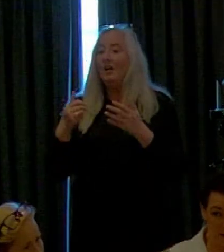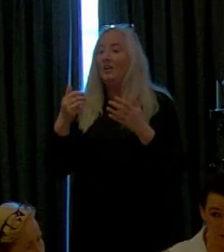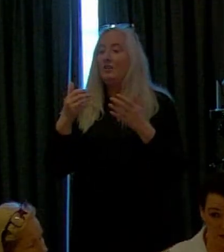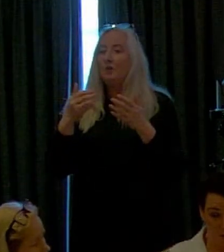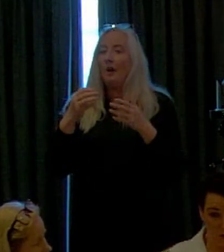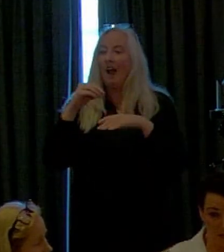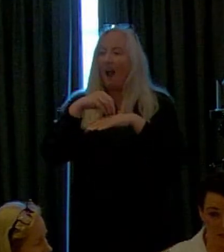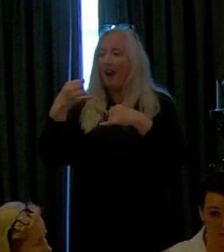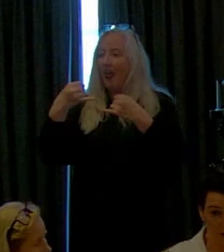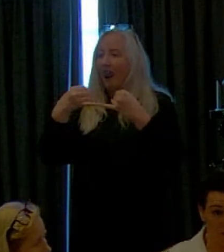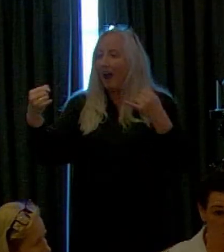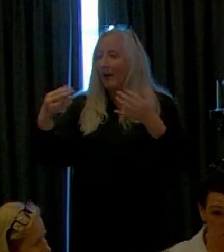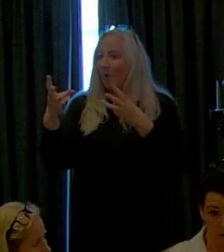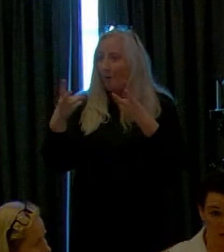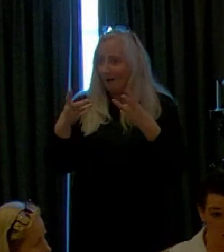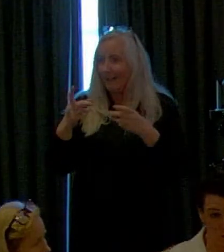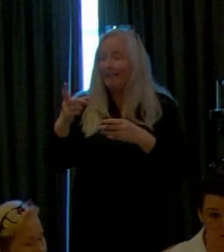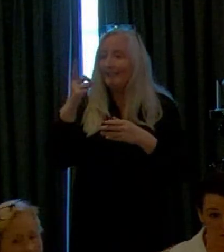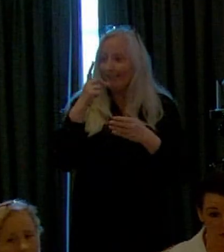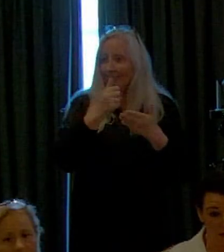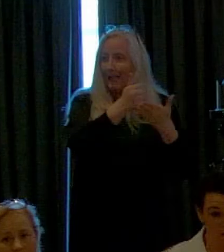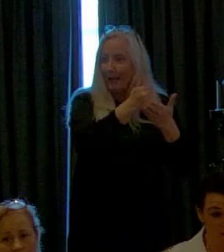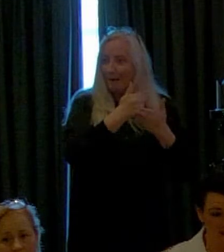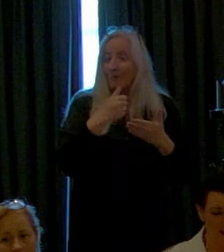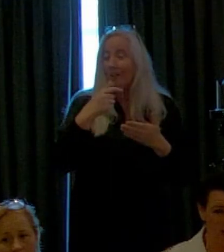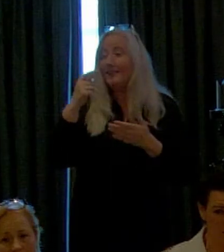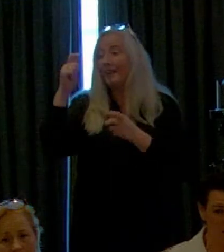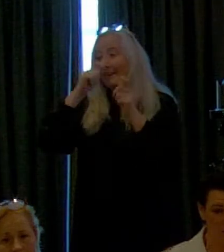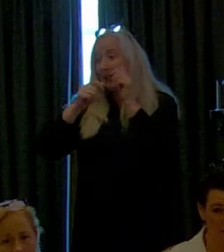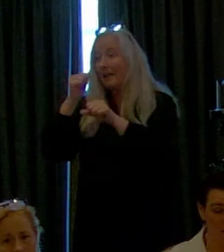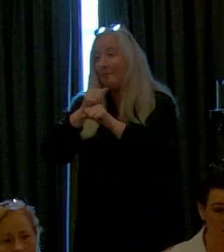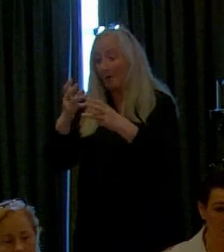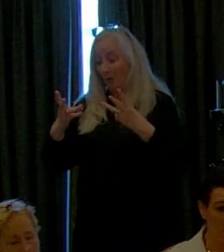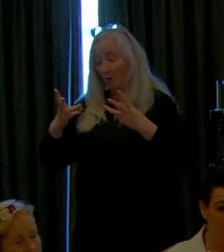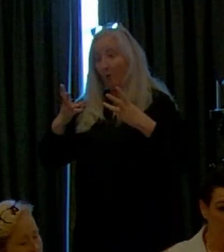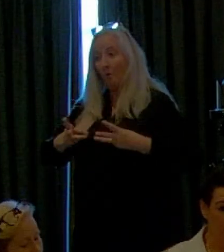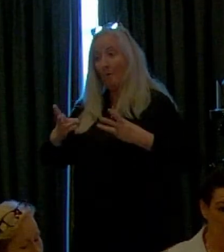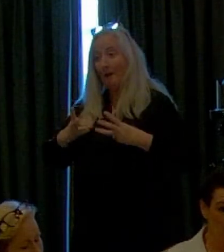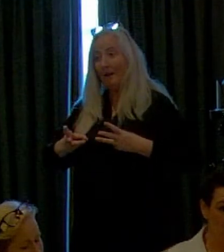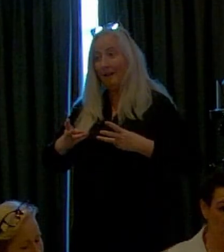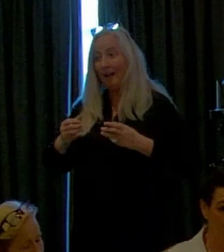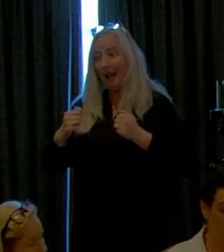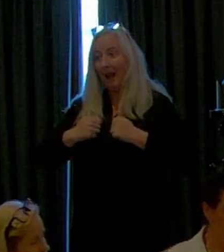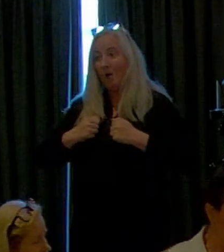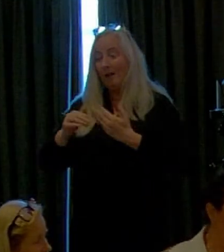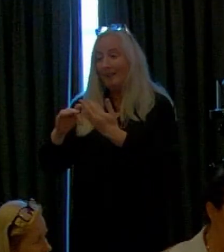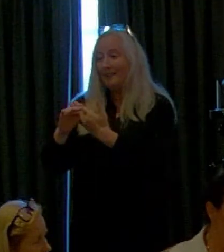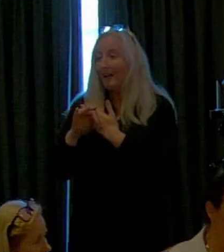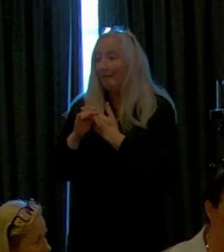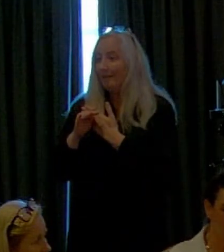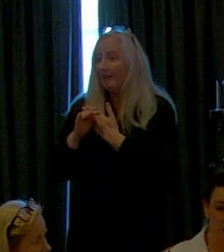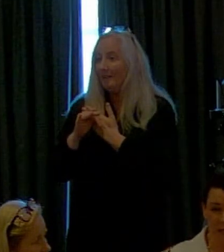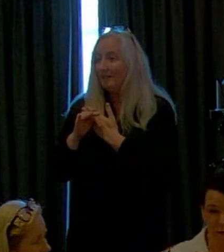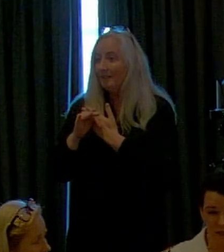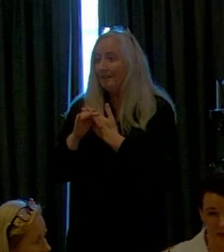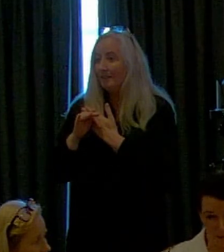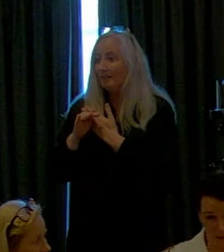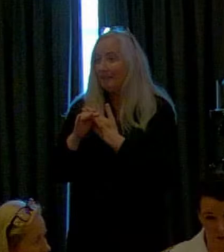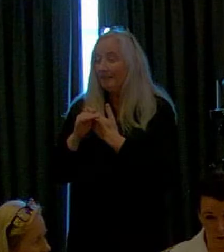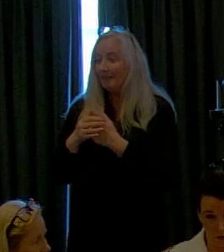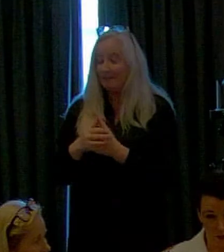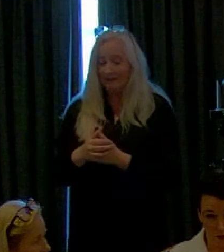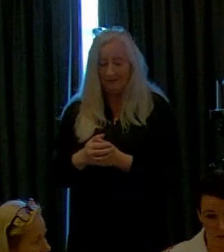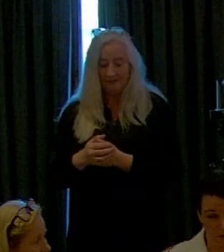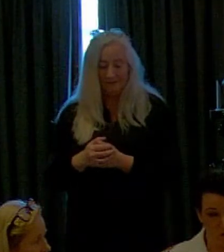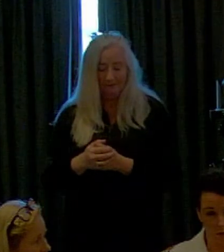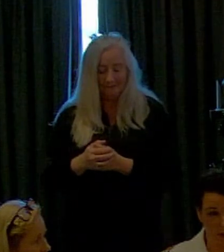again, if there's anyone considering it, or any other women, that helps, because if you do have, you were down as absent